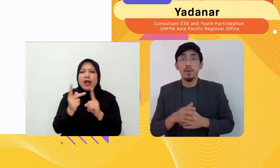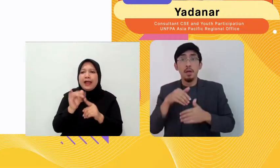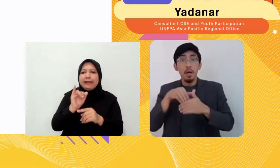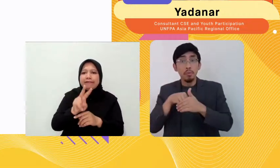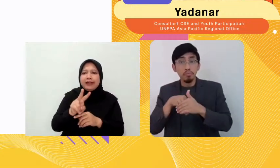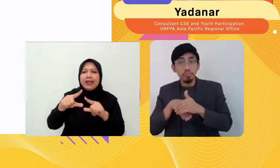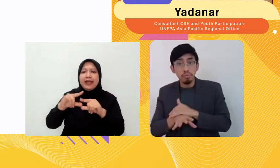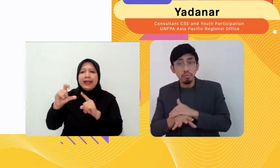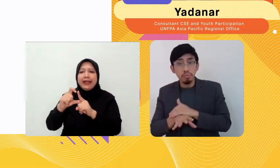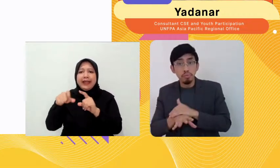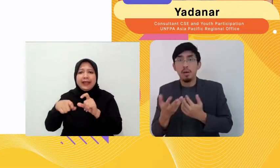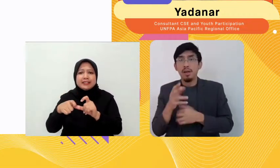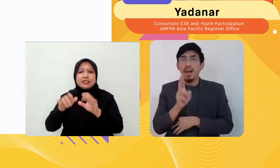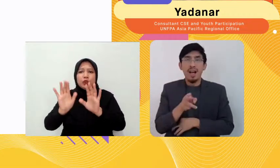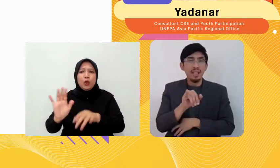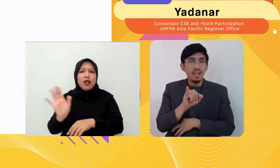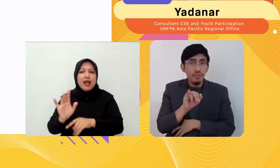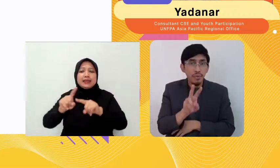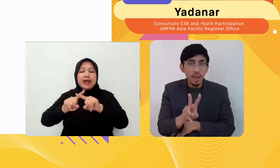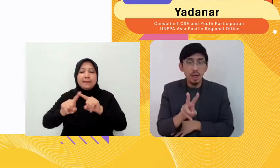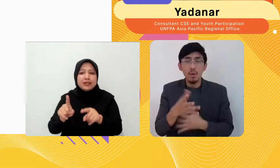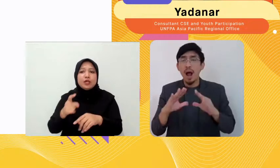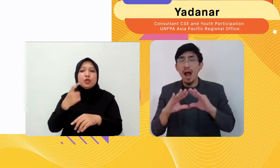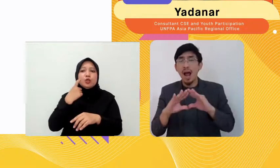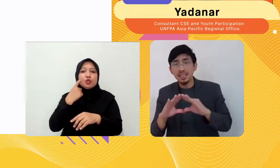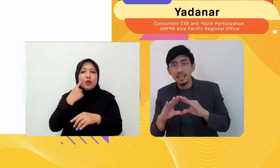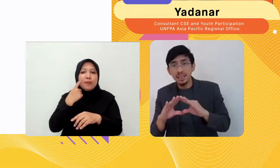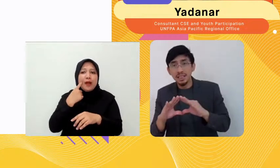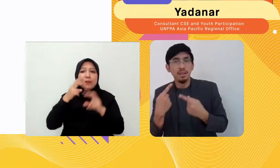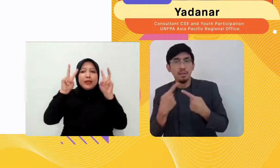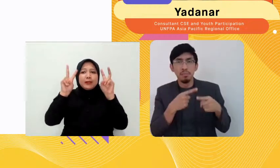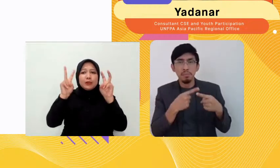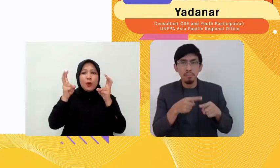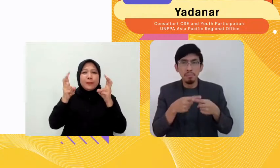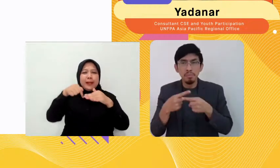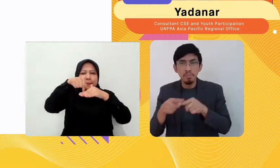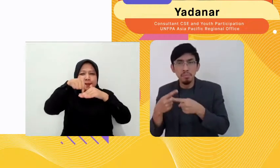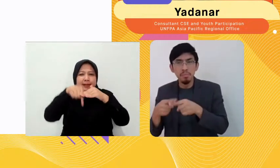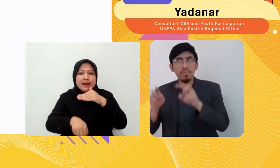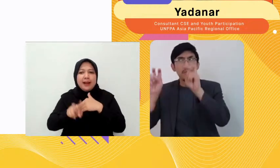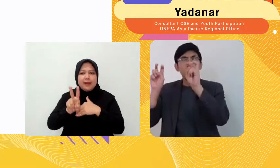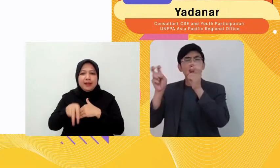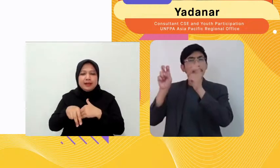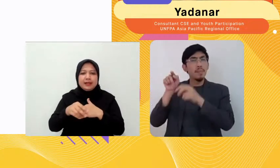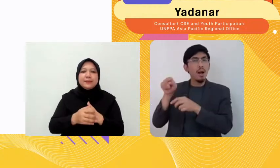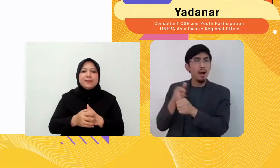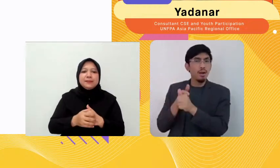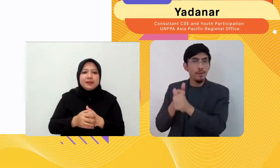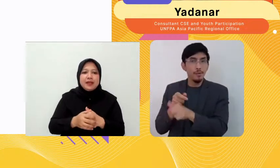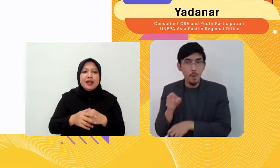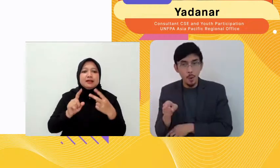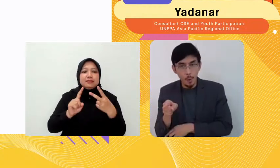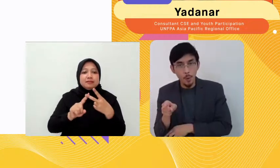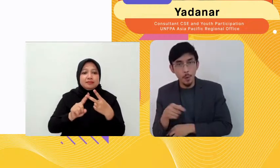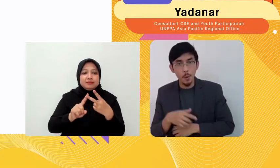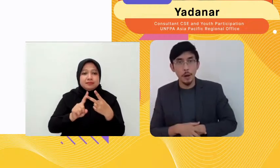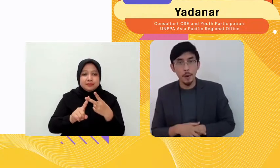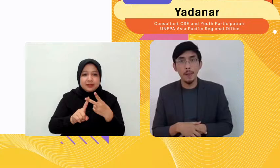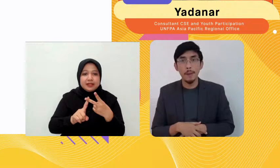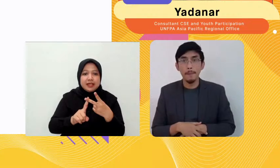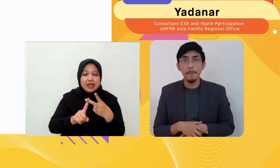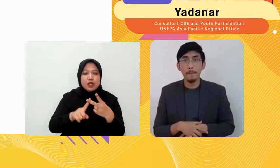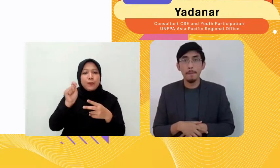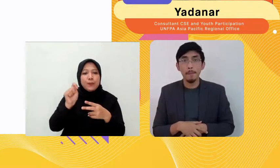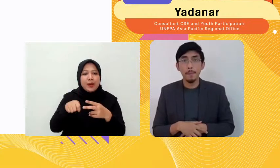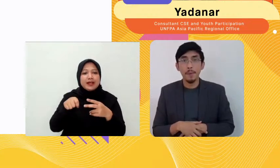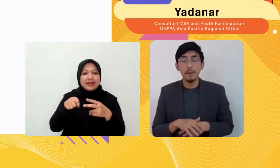like a breadth and depth of all these topics. And the second one is utilizing the strategy